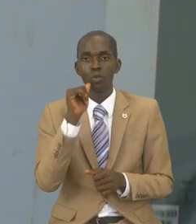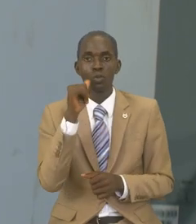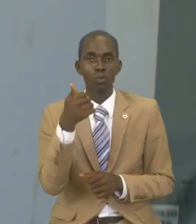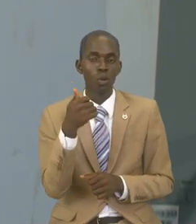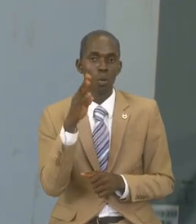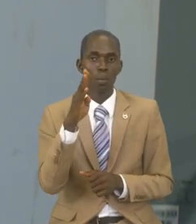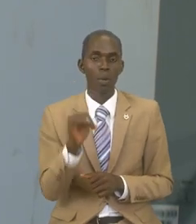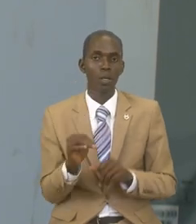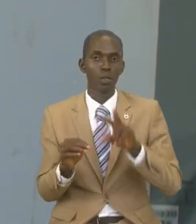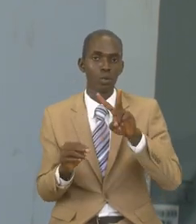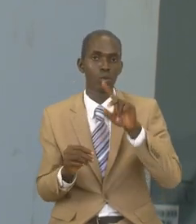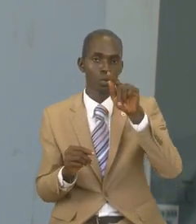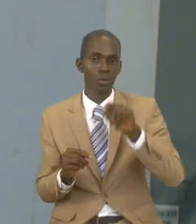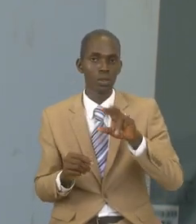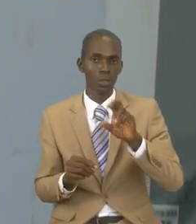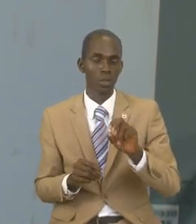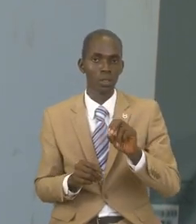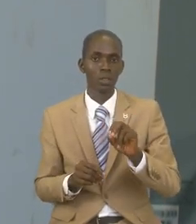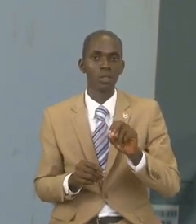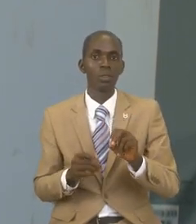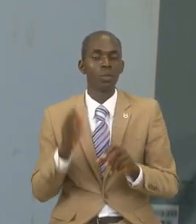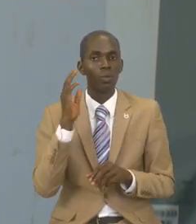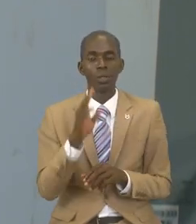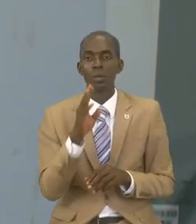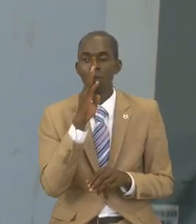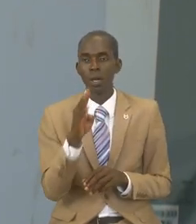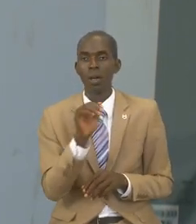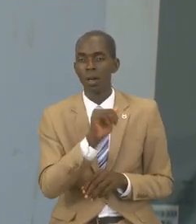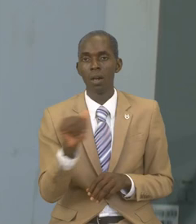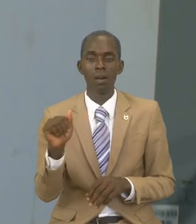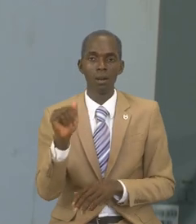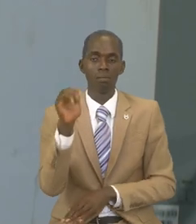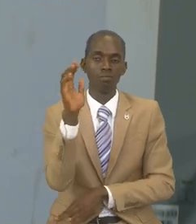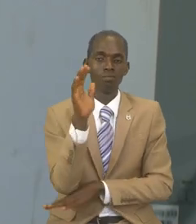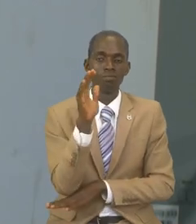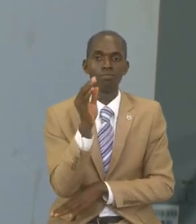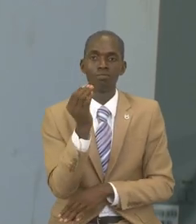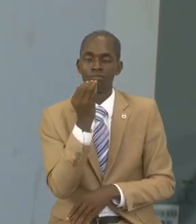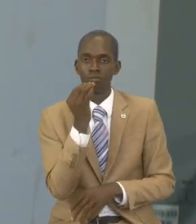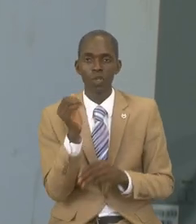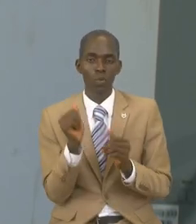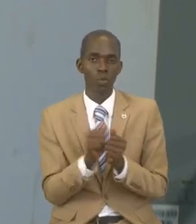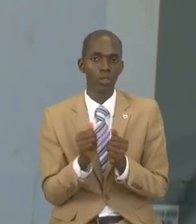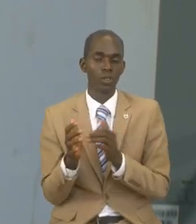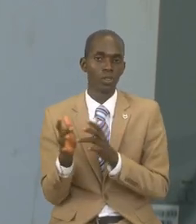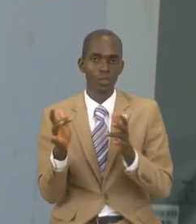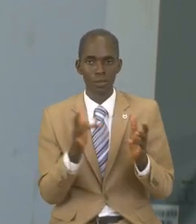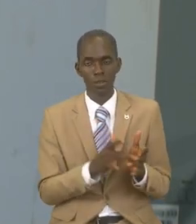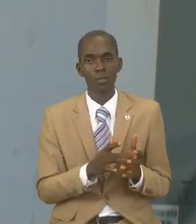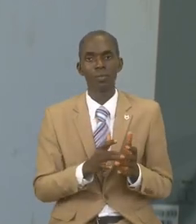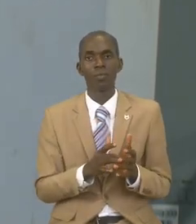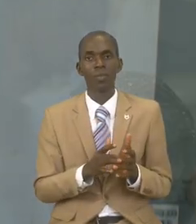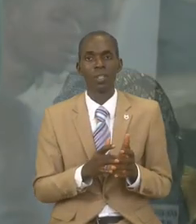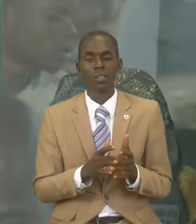there will be lunch hour with Jesus in the campus hall, just at the right-hand